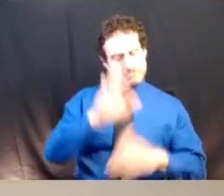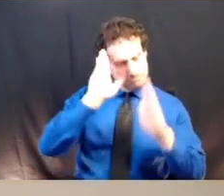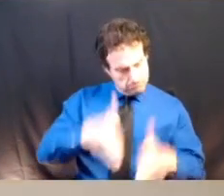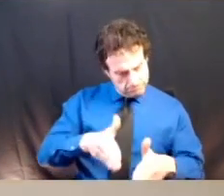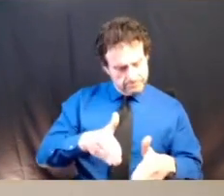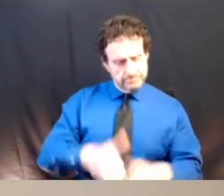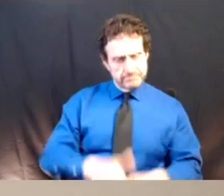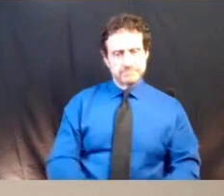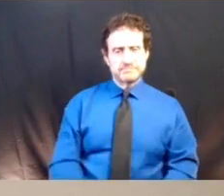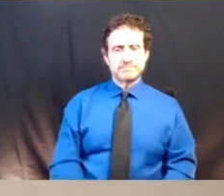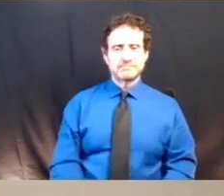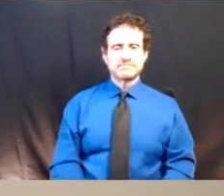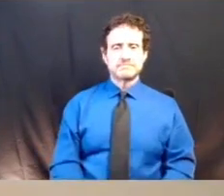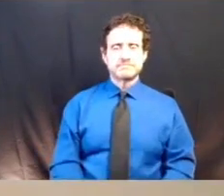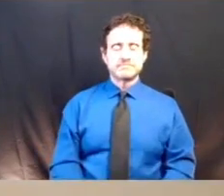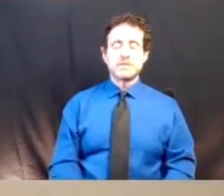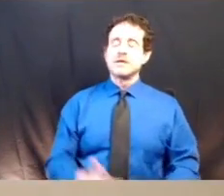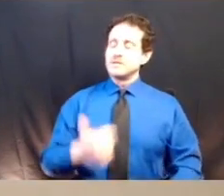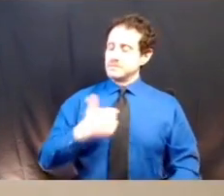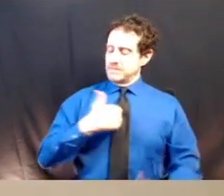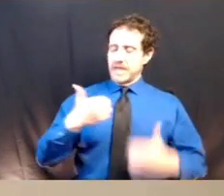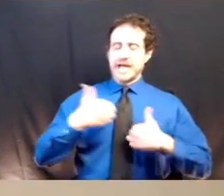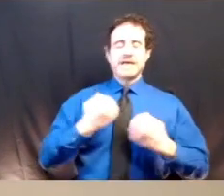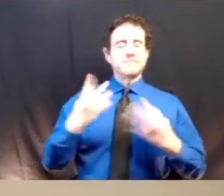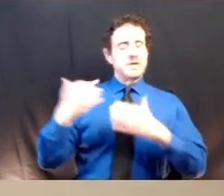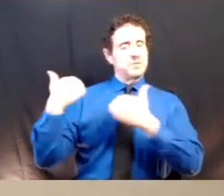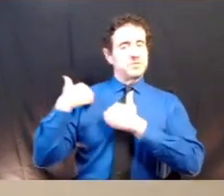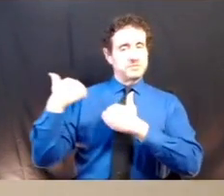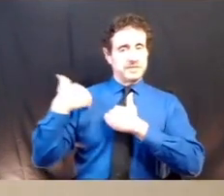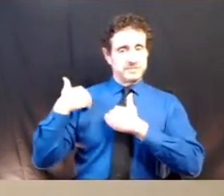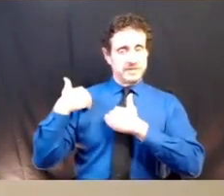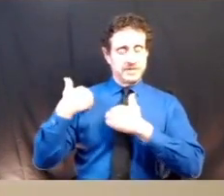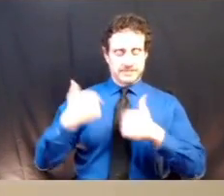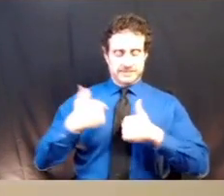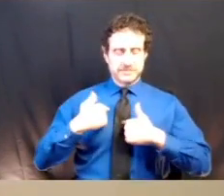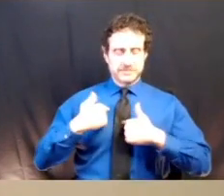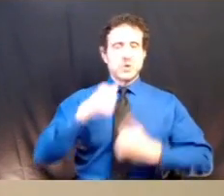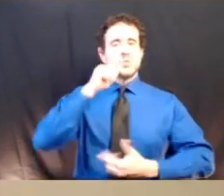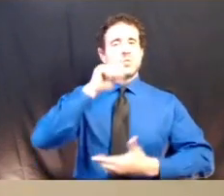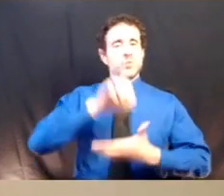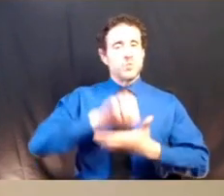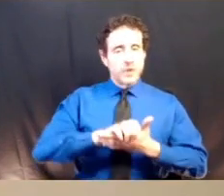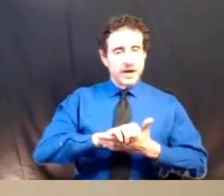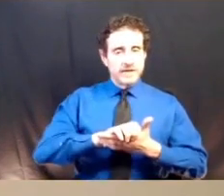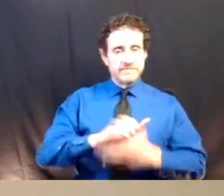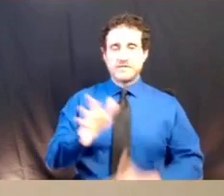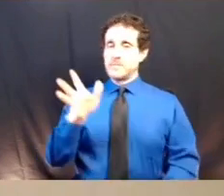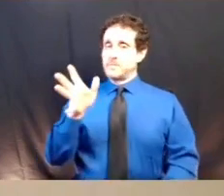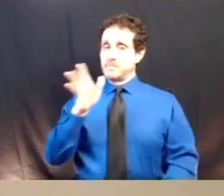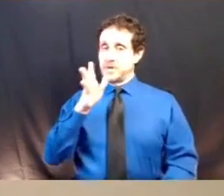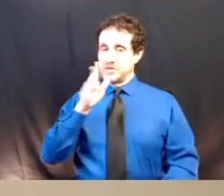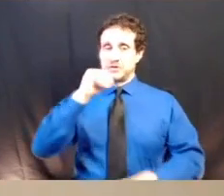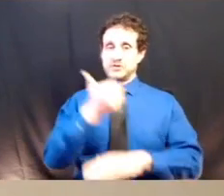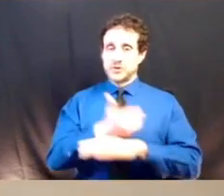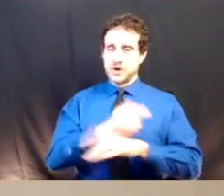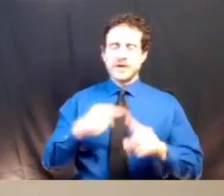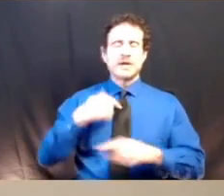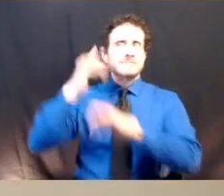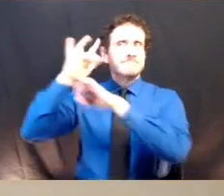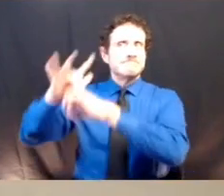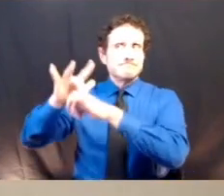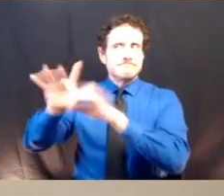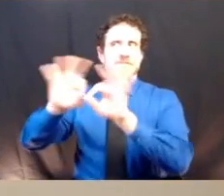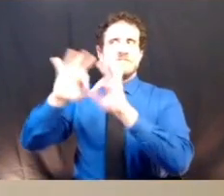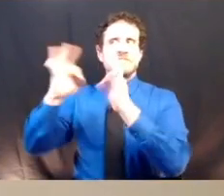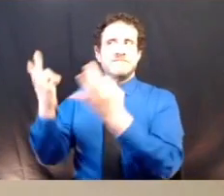I wear many hats as a wife, as a mother, as a daughter, but as much as my family is on my mind, I'm constantly thinking of